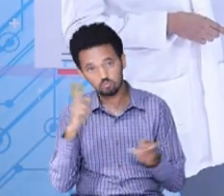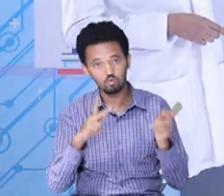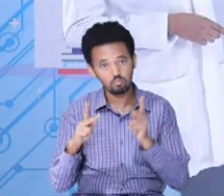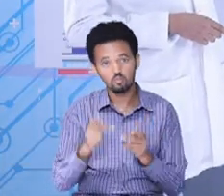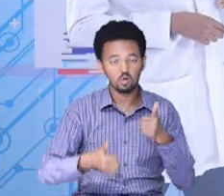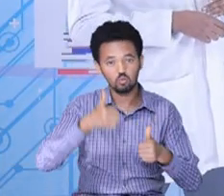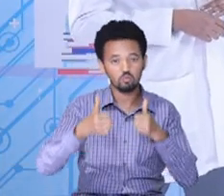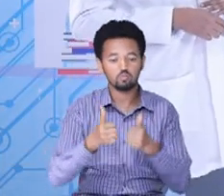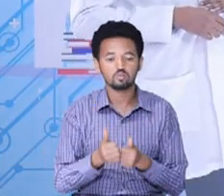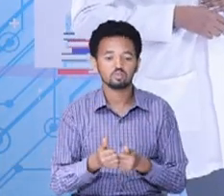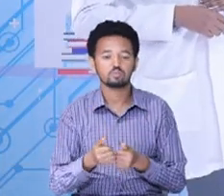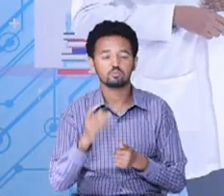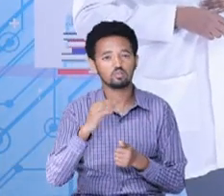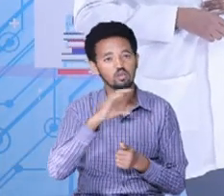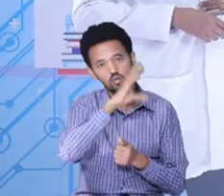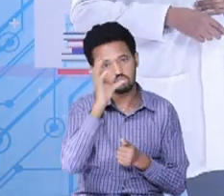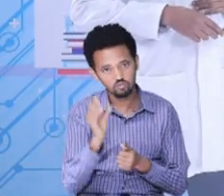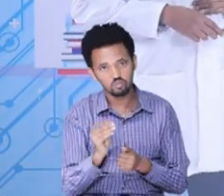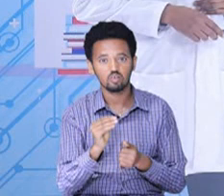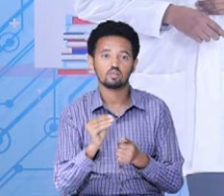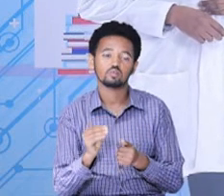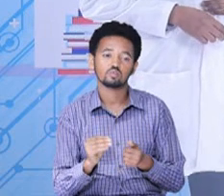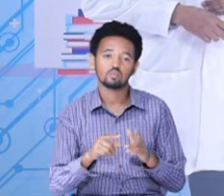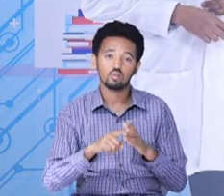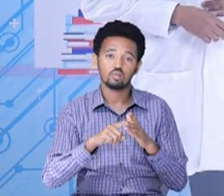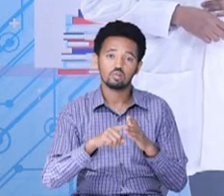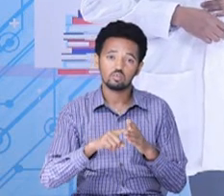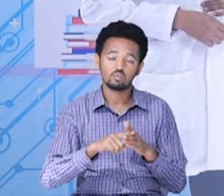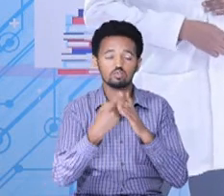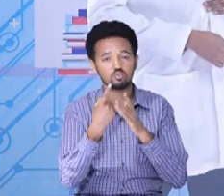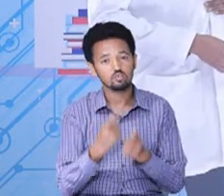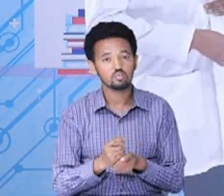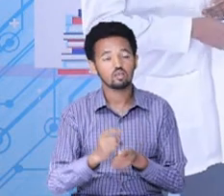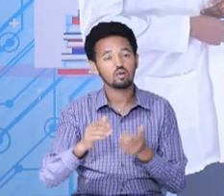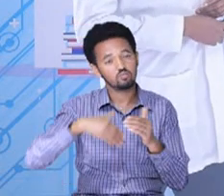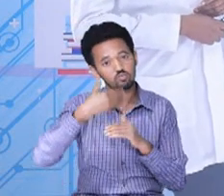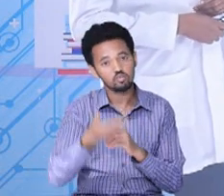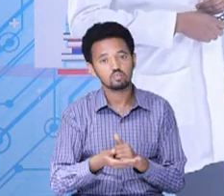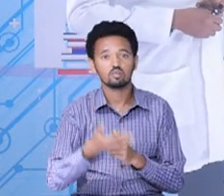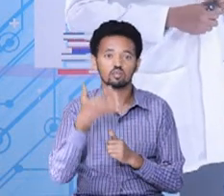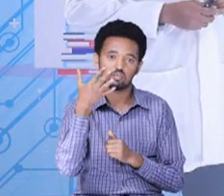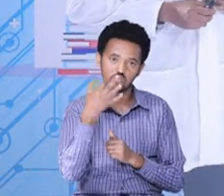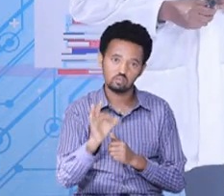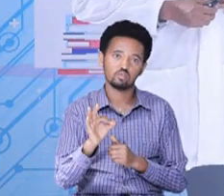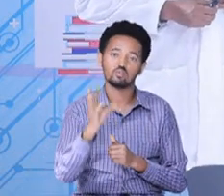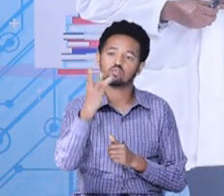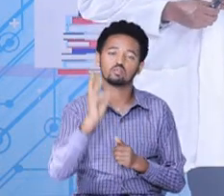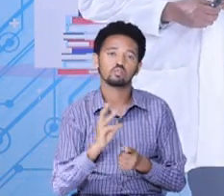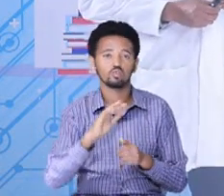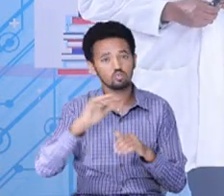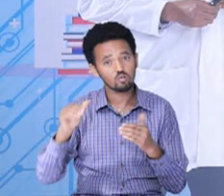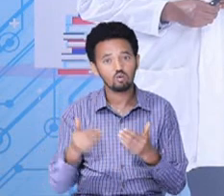which troubled the unity of African state in the post-independence after 1916. This is all